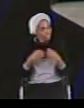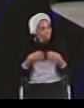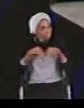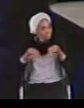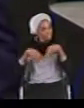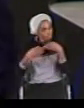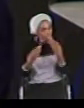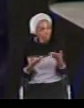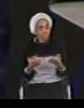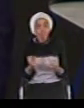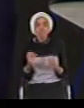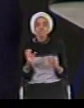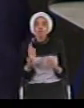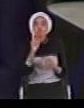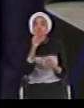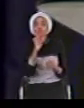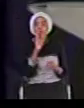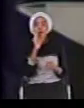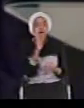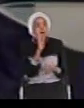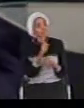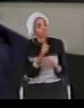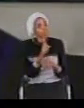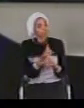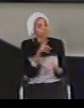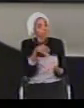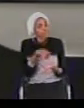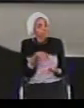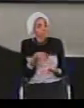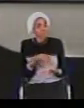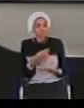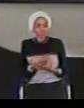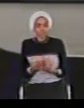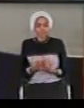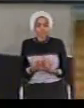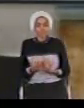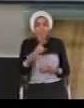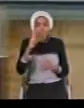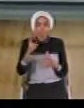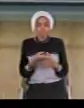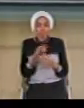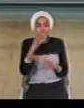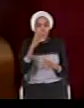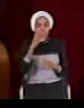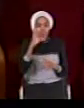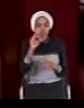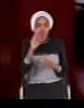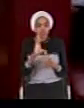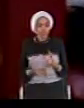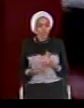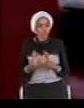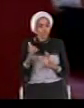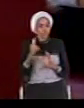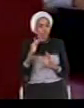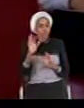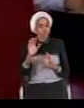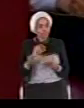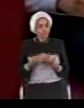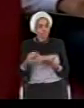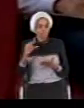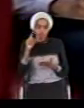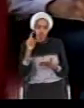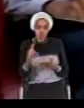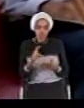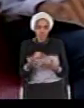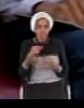so you are preserved it. Look at 1 Corinthians chapter 15, reading from verse